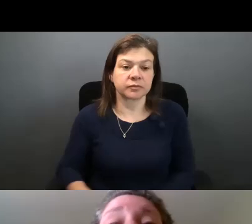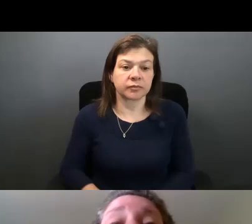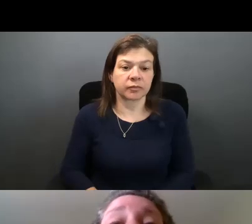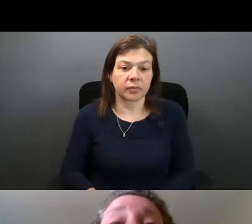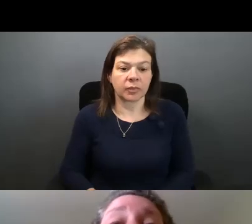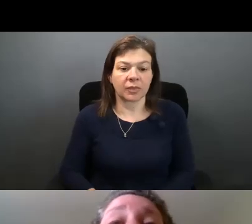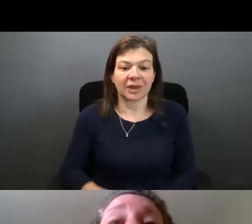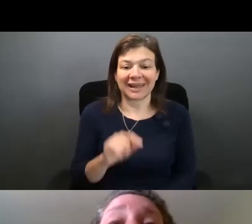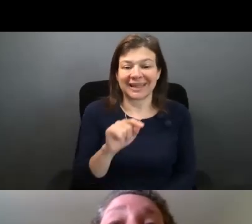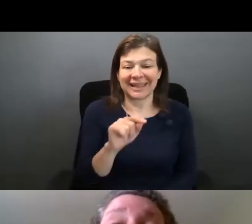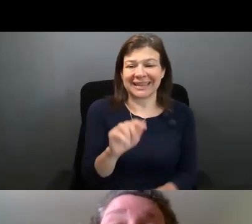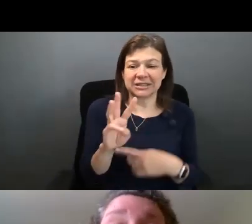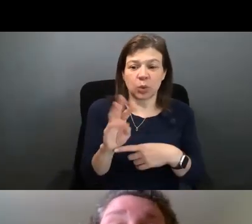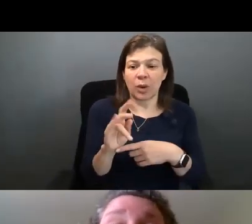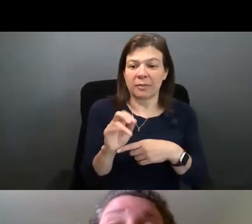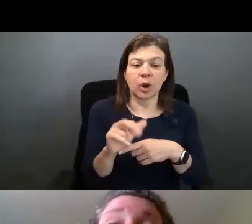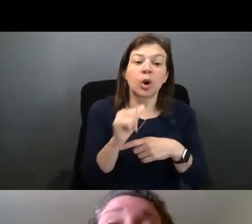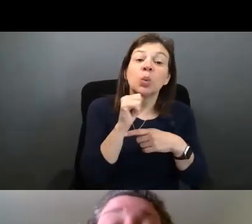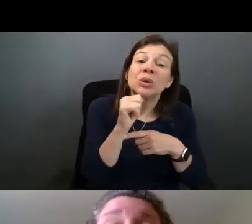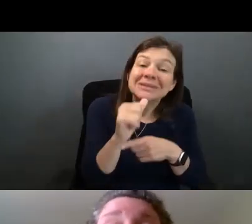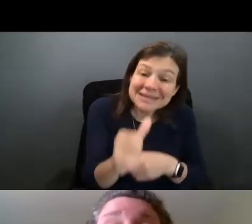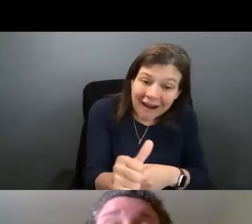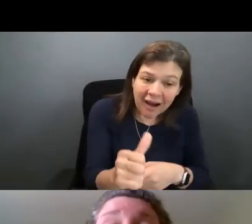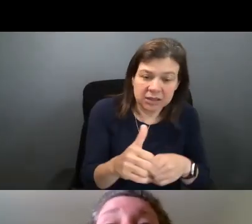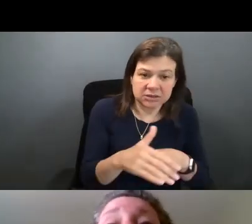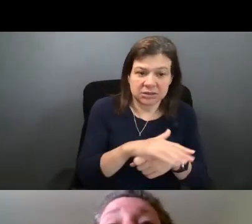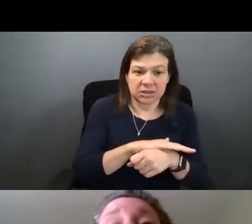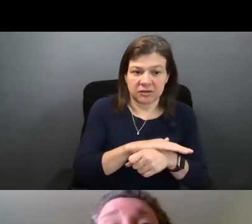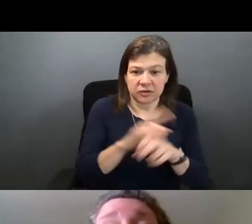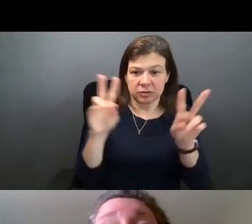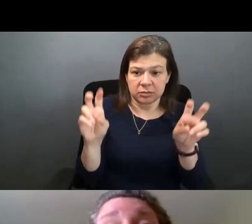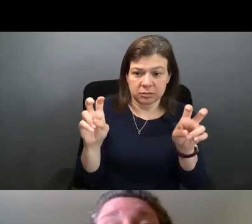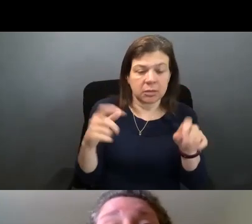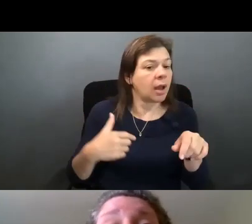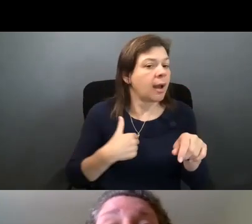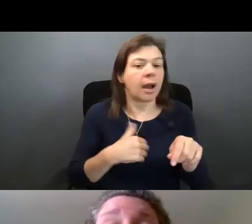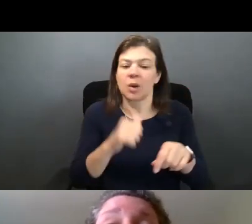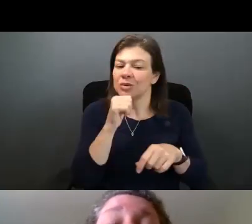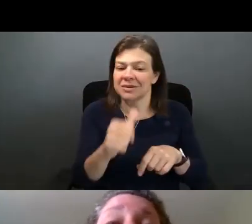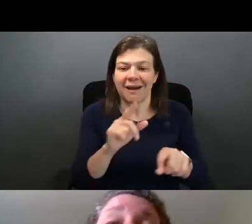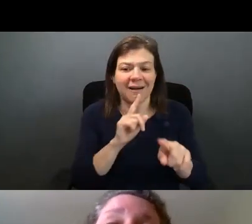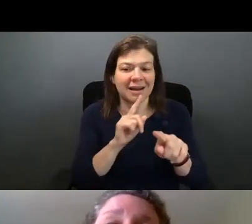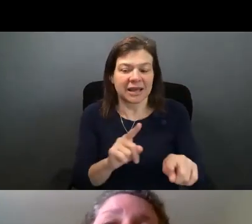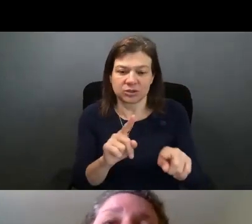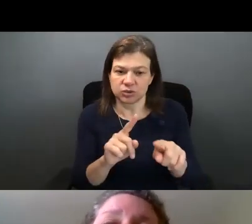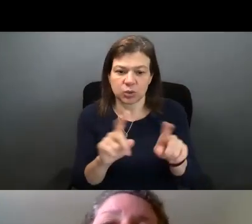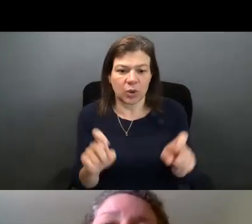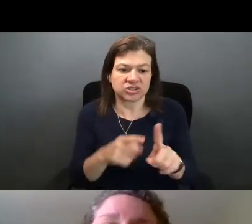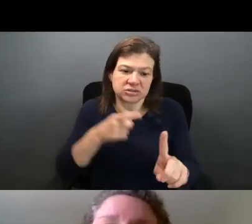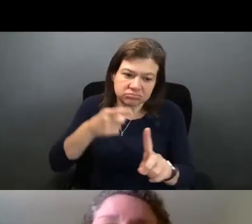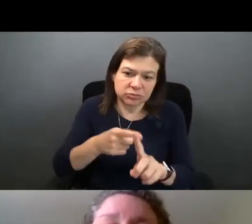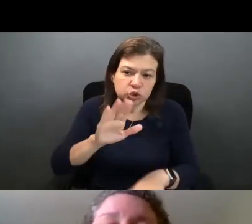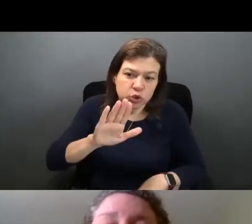This webinar will not cover. Please note that I will not be answering program-specific